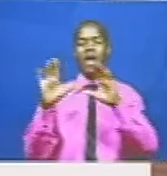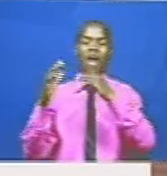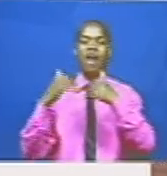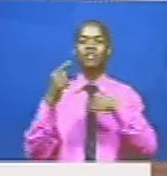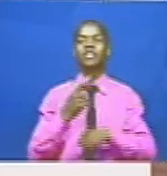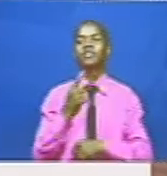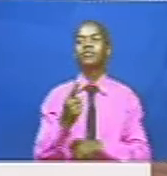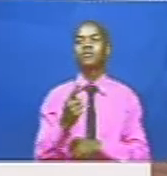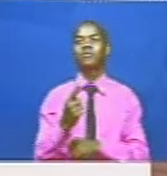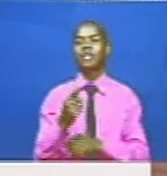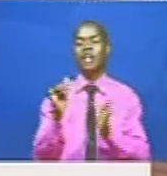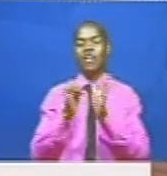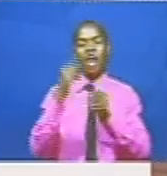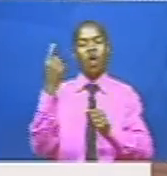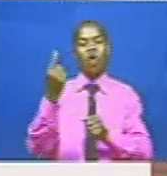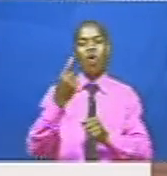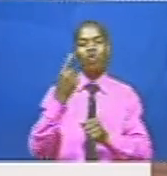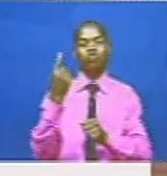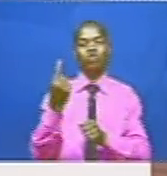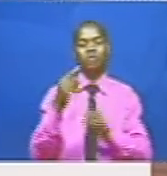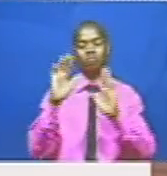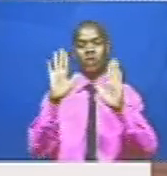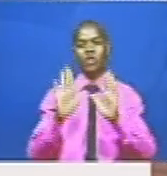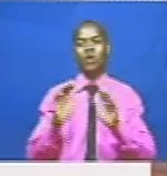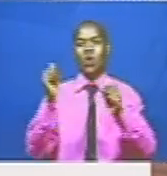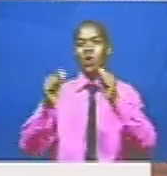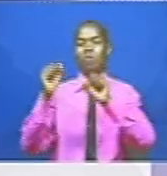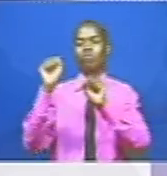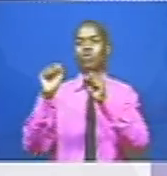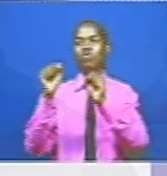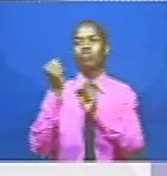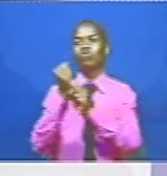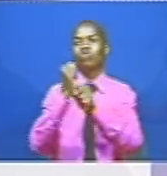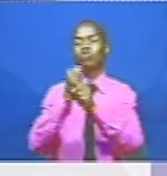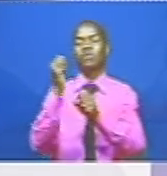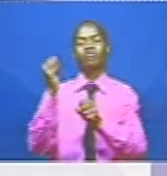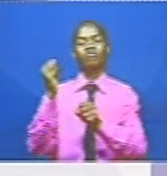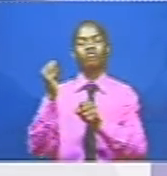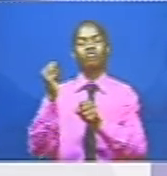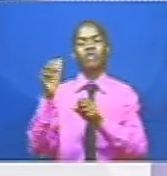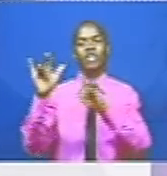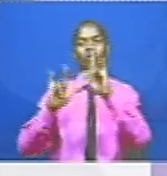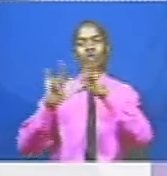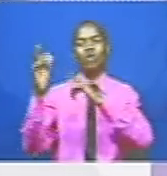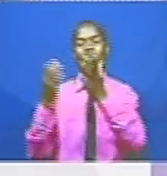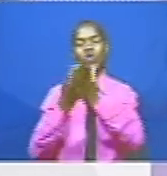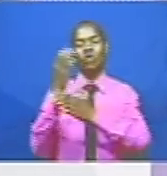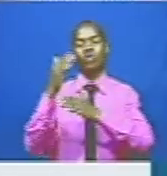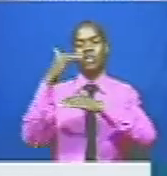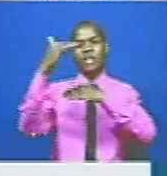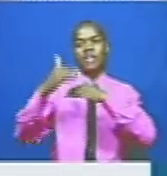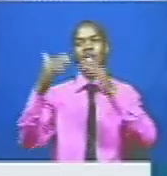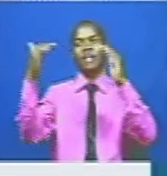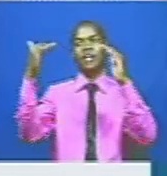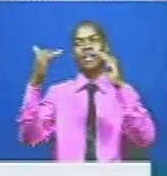only factors that can make the tourism growth to the next level. Okay. Yeah. Of course, the